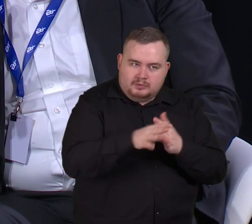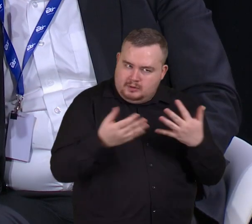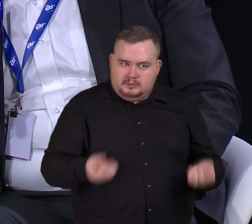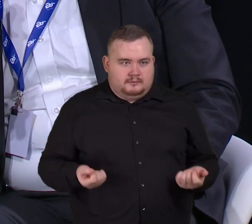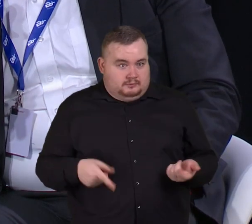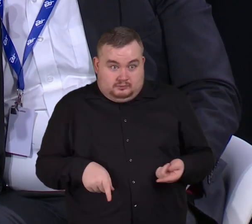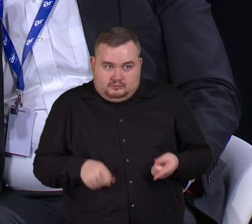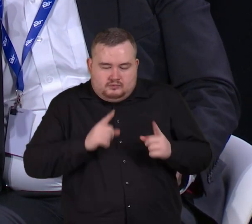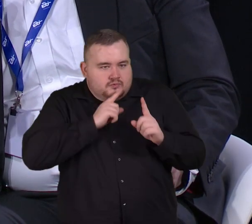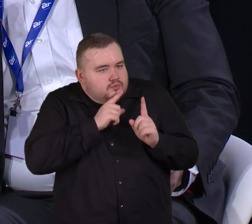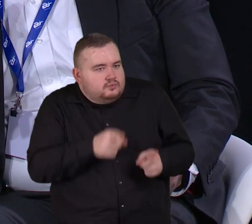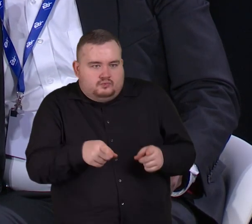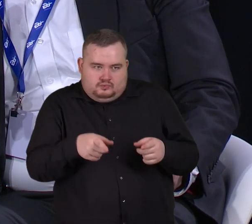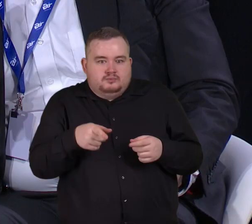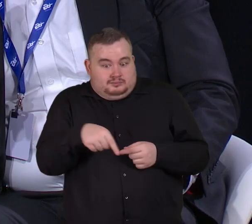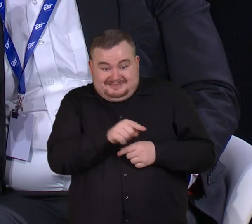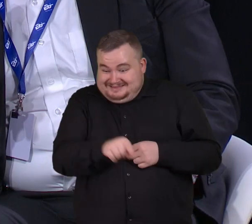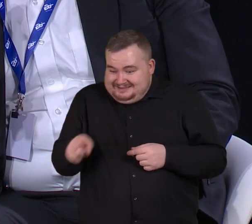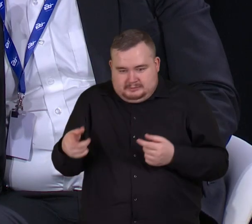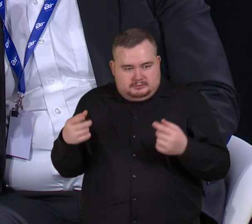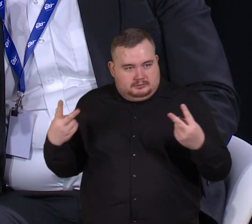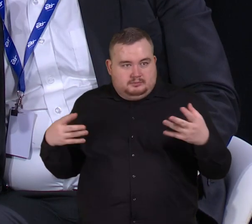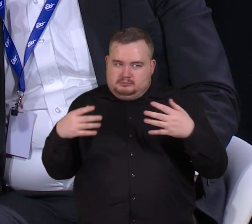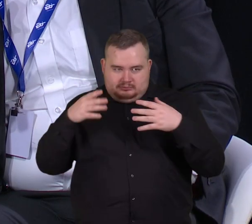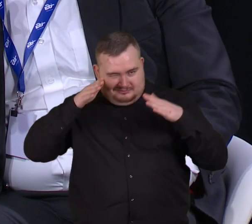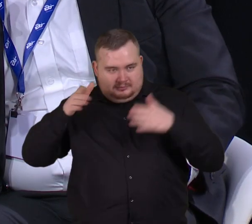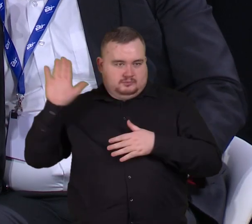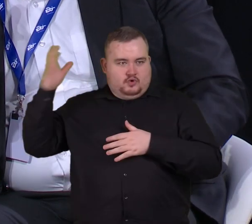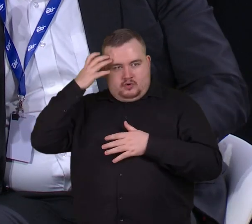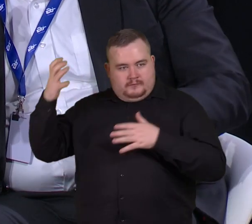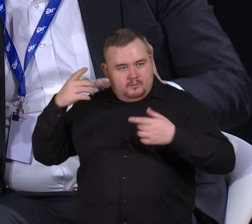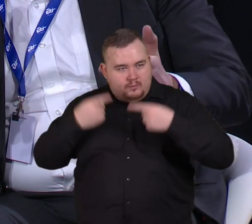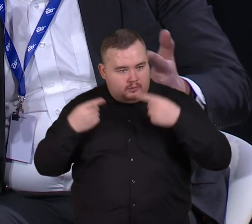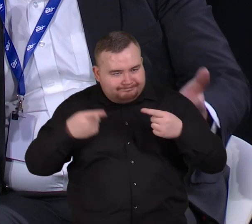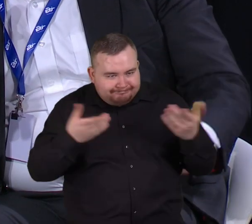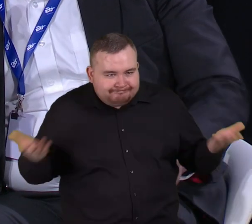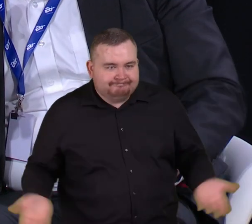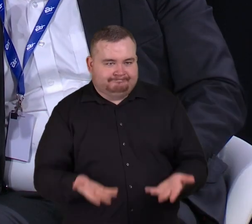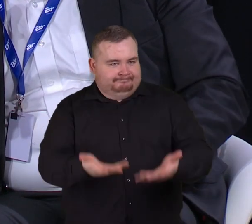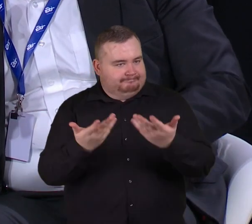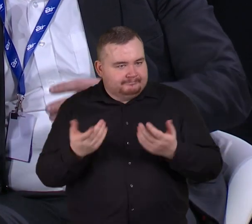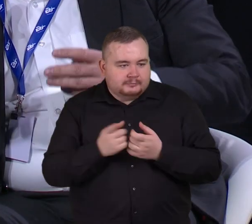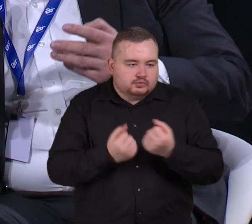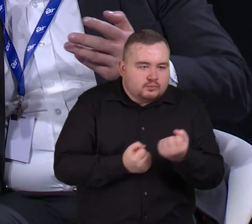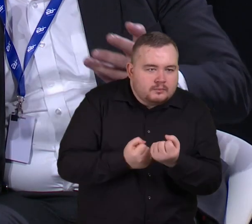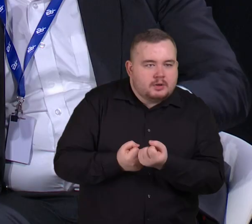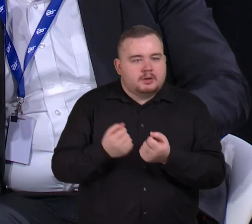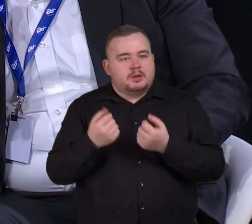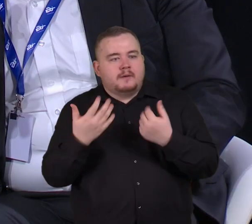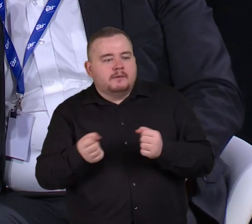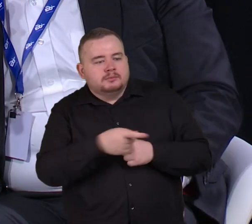providing, the basic public services, we do the